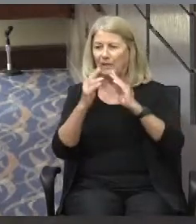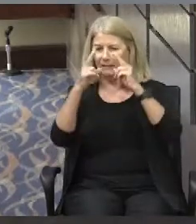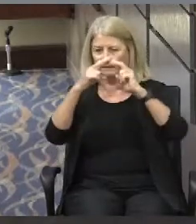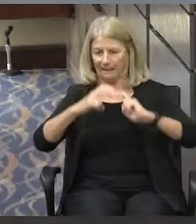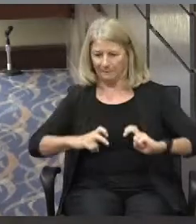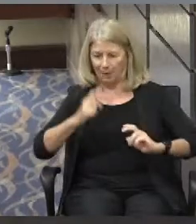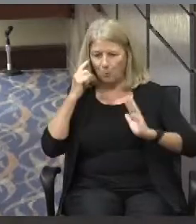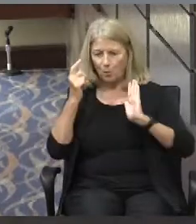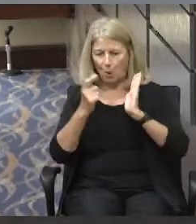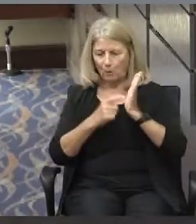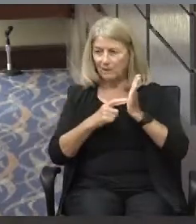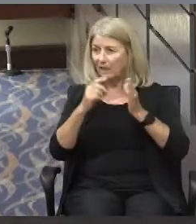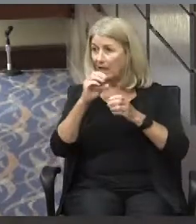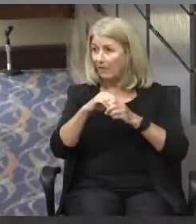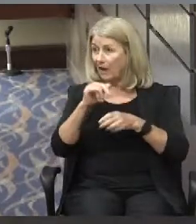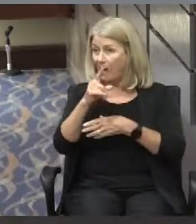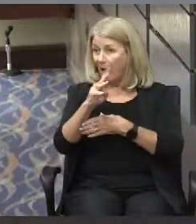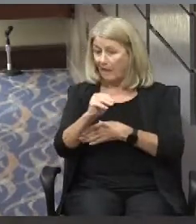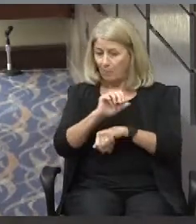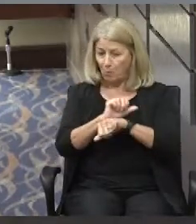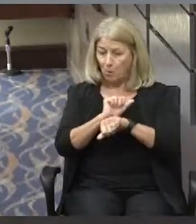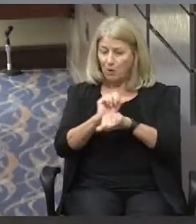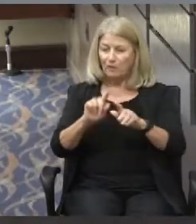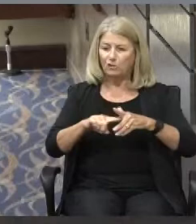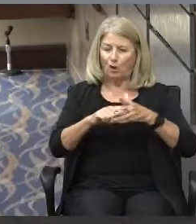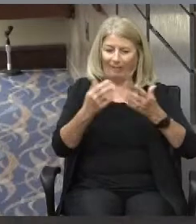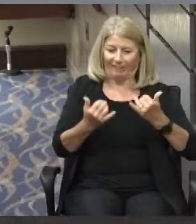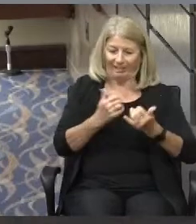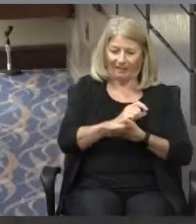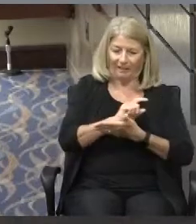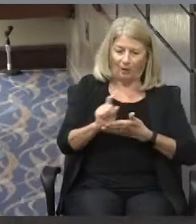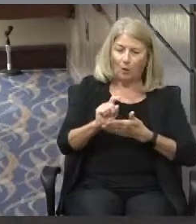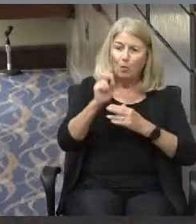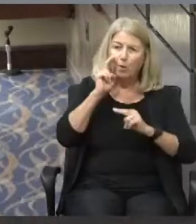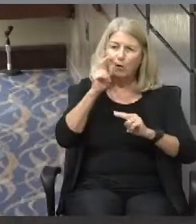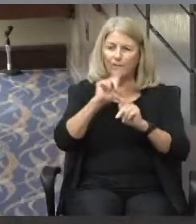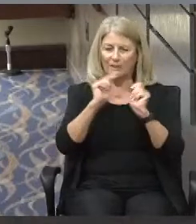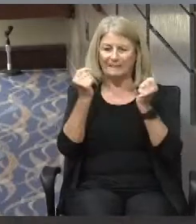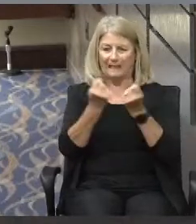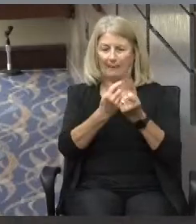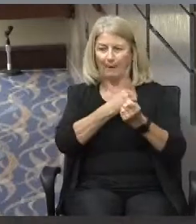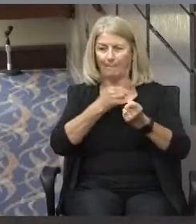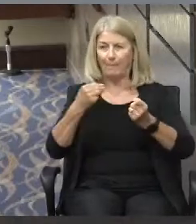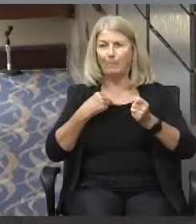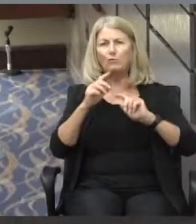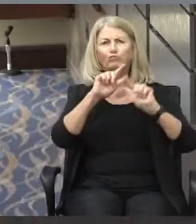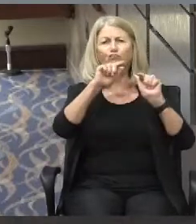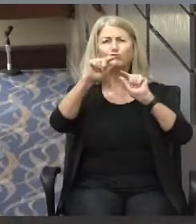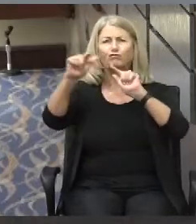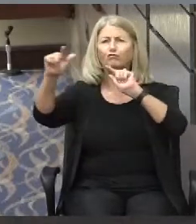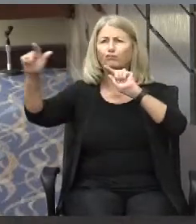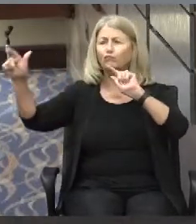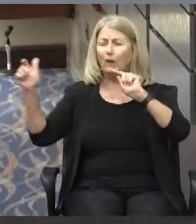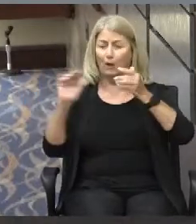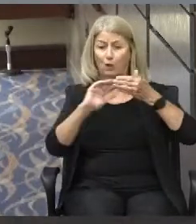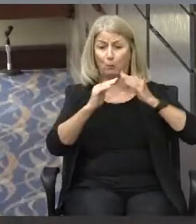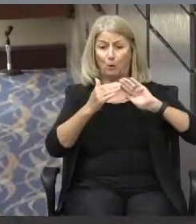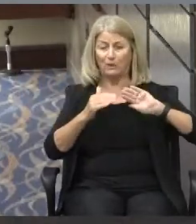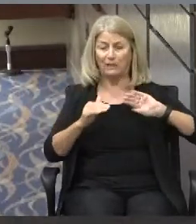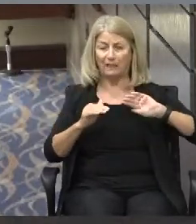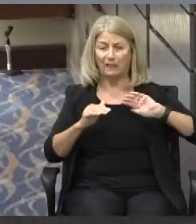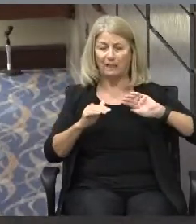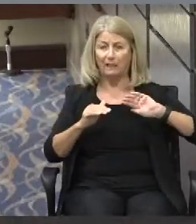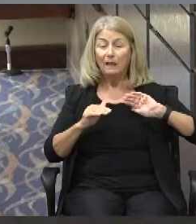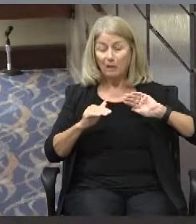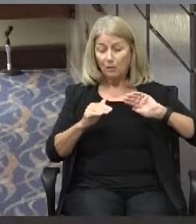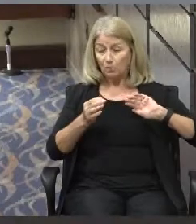item, work is starting actually this week, so look for our team members to be out and about in the community as soon as Wednesday or